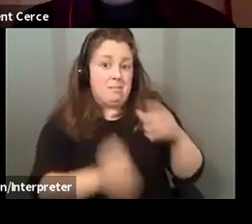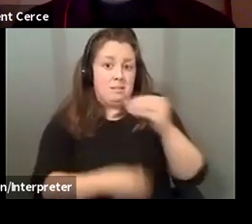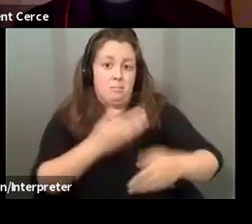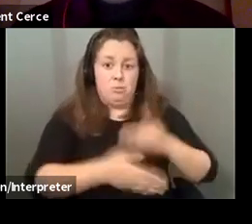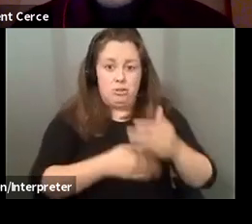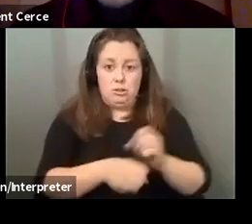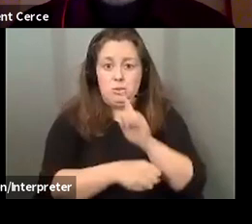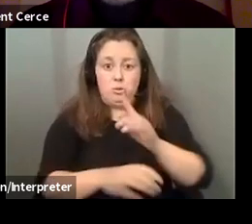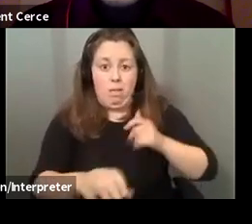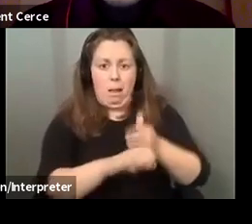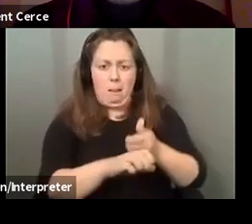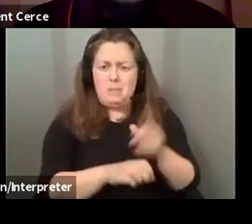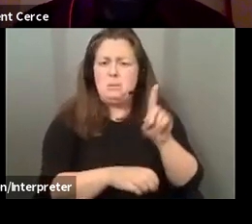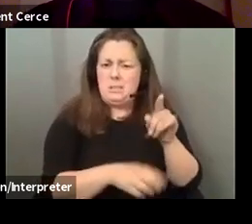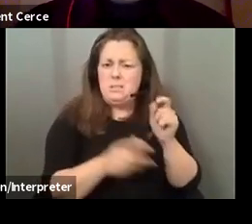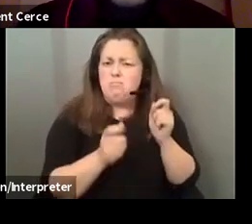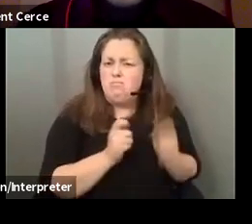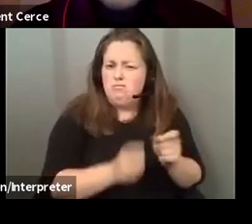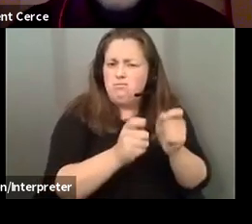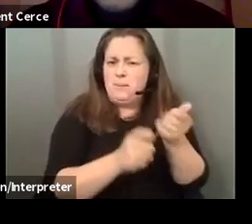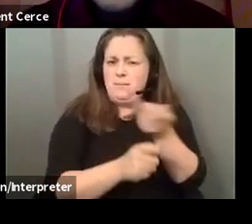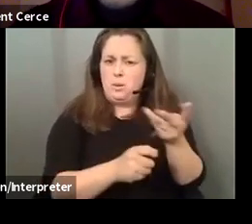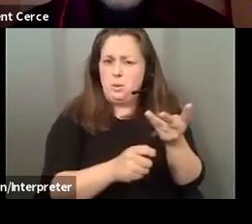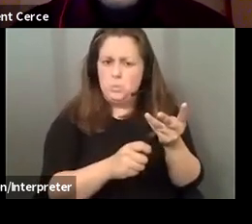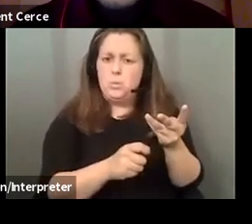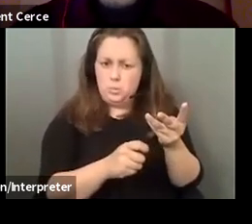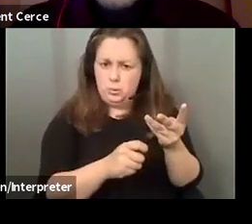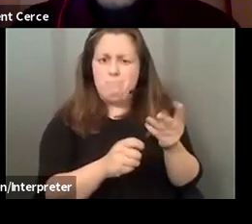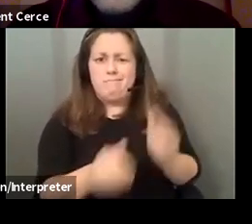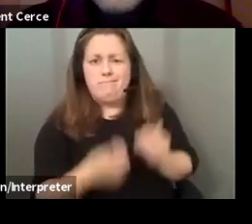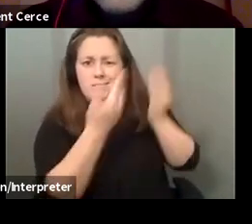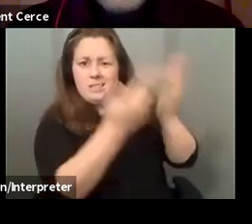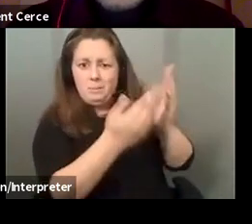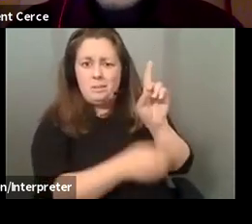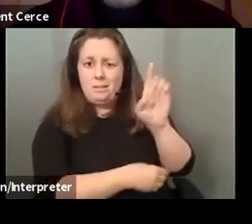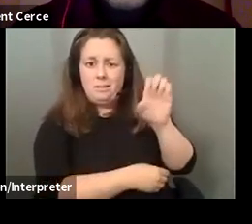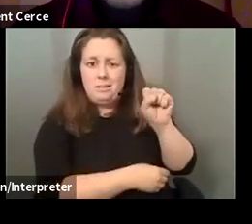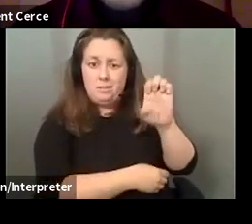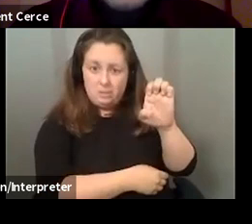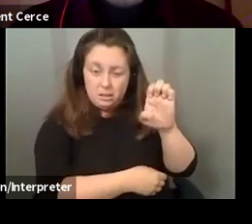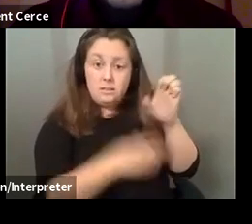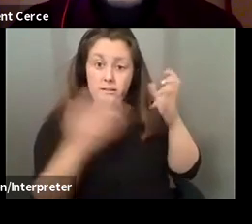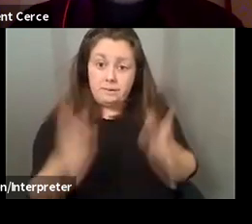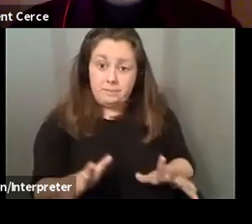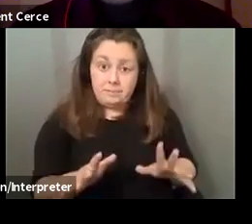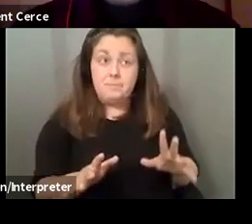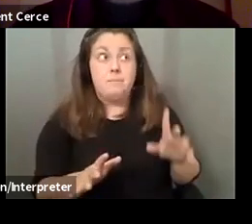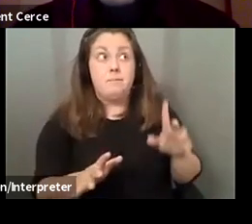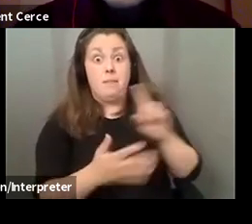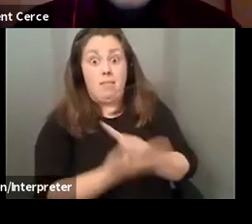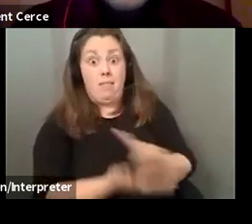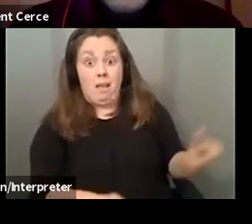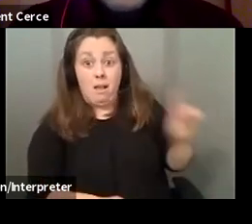date. We made a few changes, and then we submitted all of that to DESE, and we found out last week